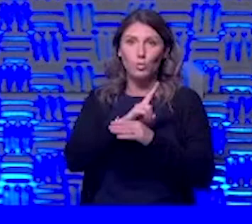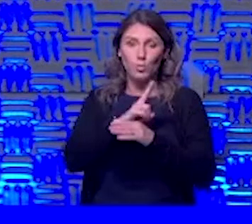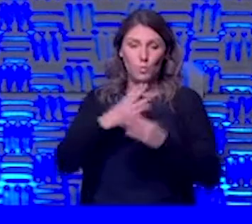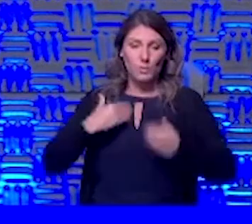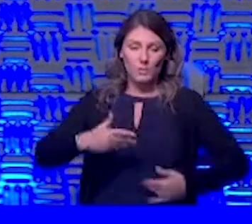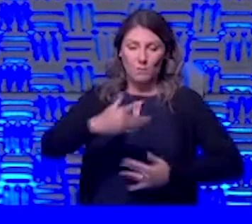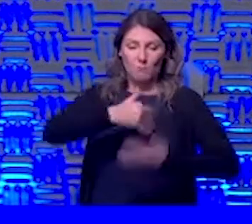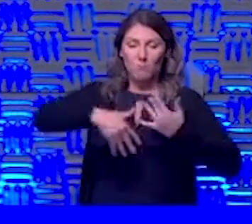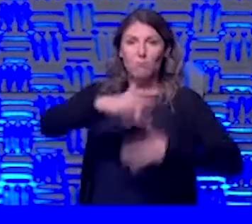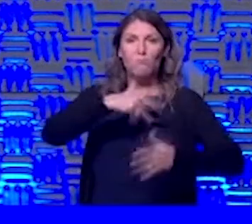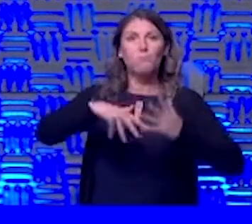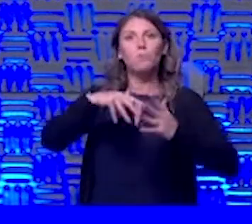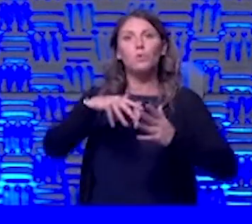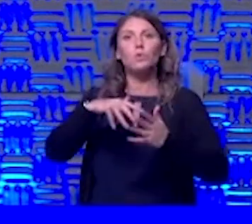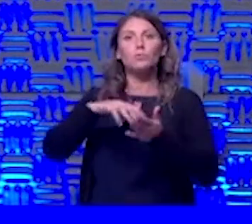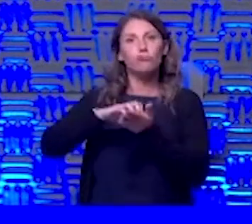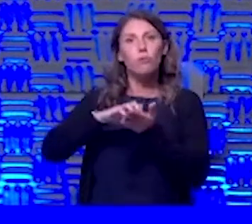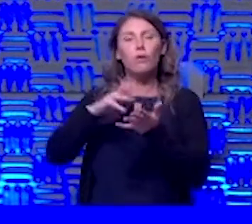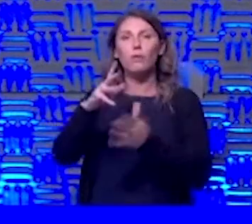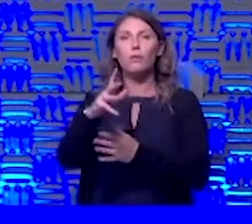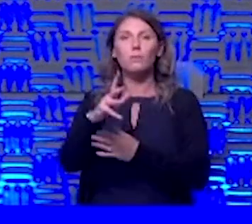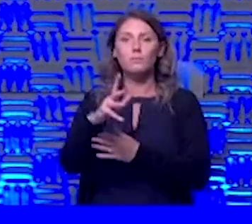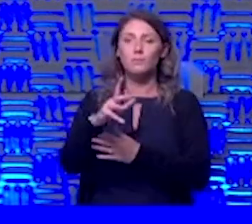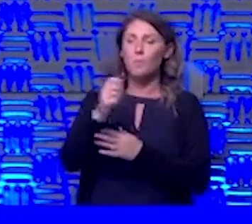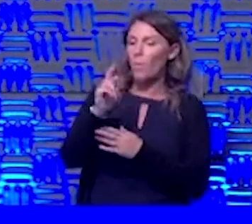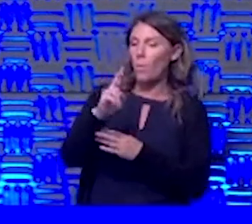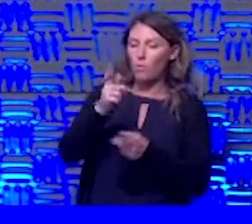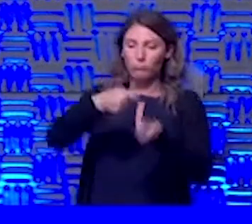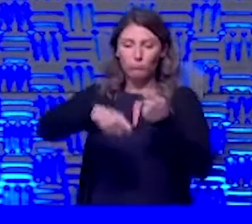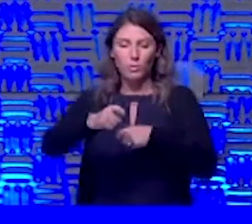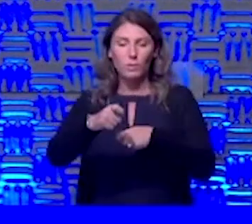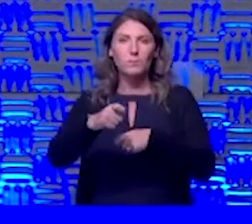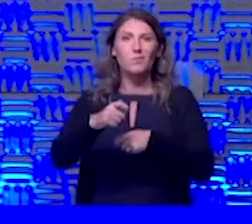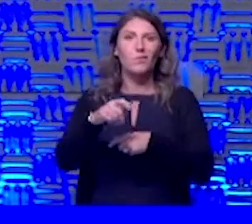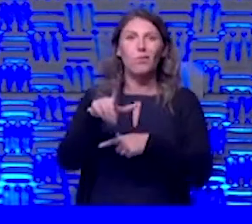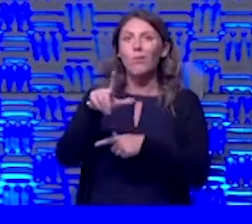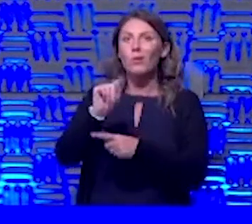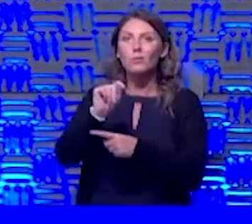transplant or other things, because people are on other long-term steroids for other